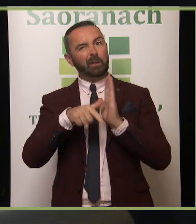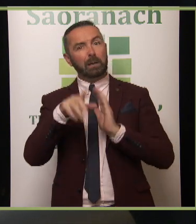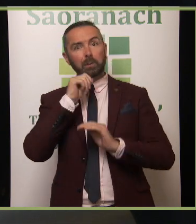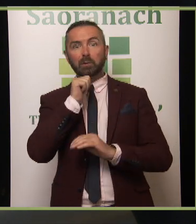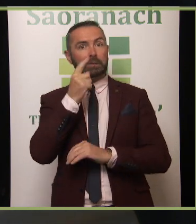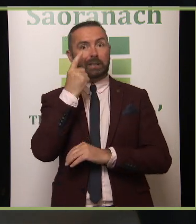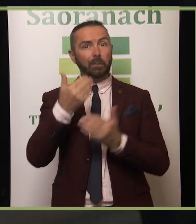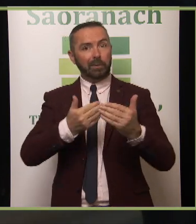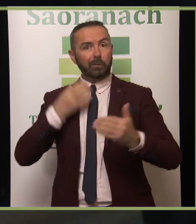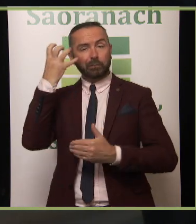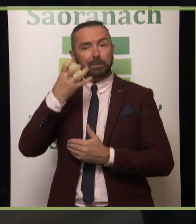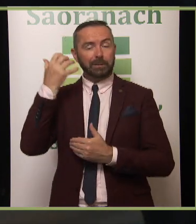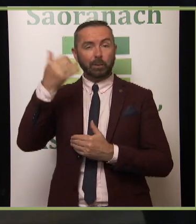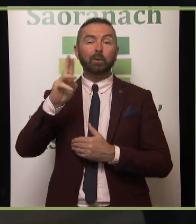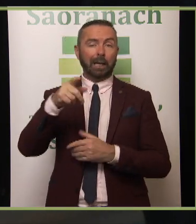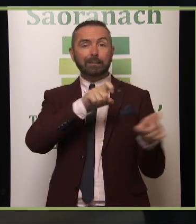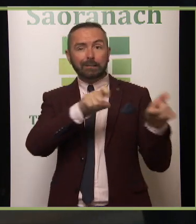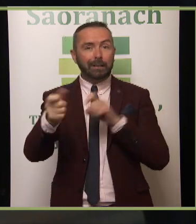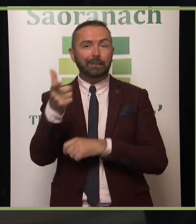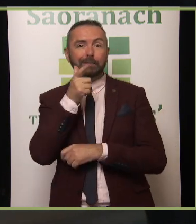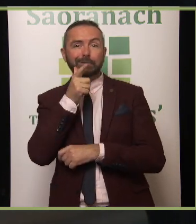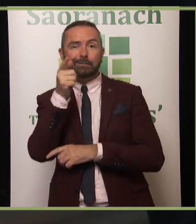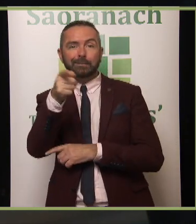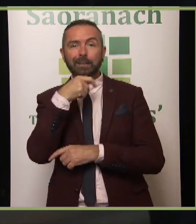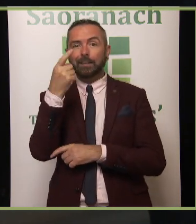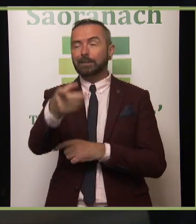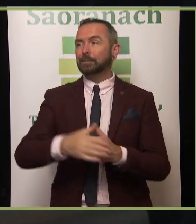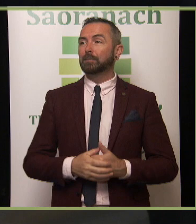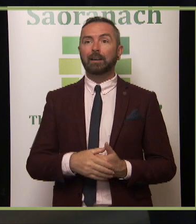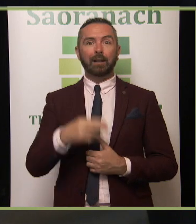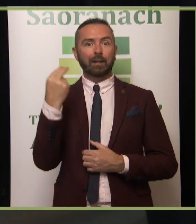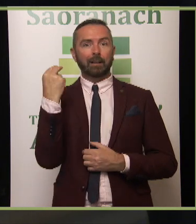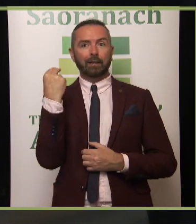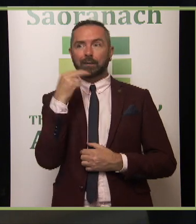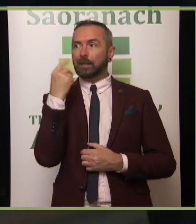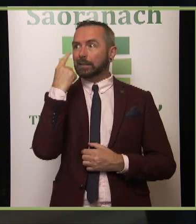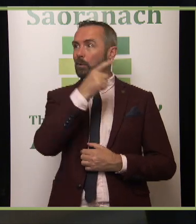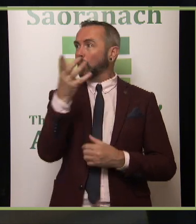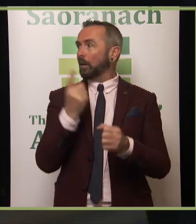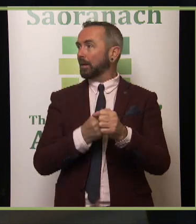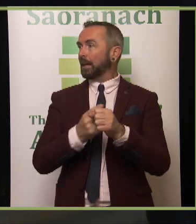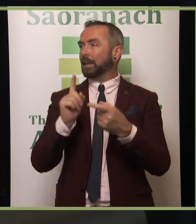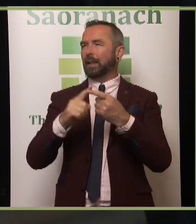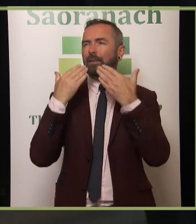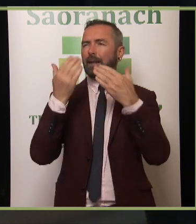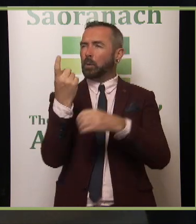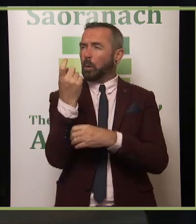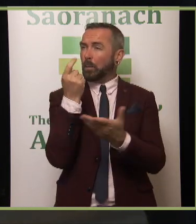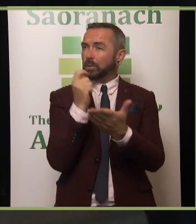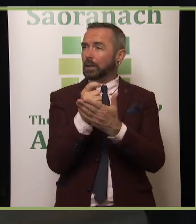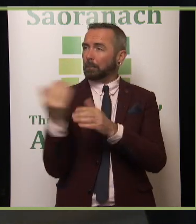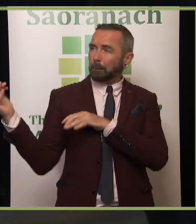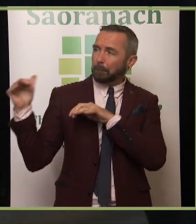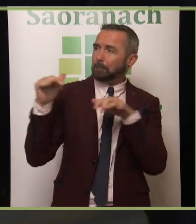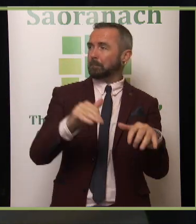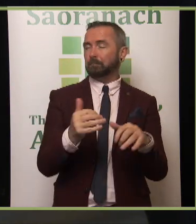since before Christmas, I think we're allowed to say that. It is lovely to see you all again, and thank you sincerely once more for coming and